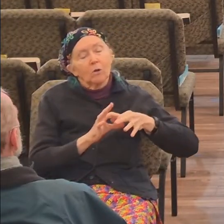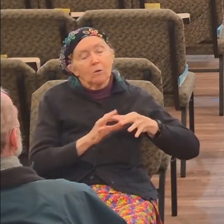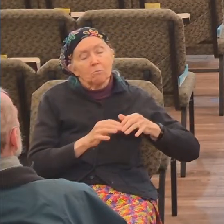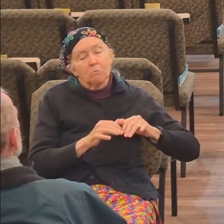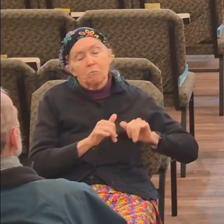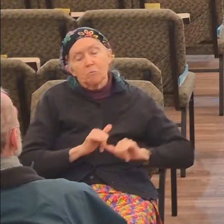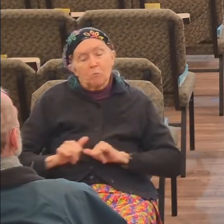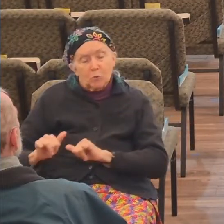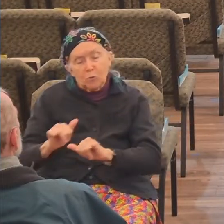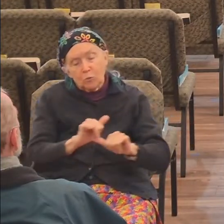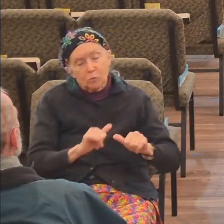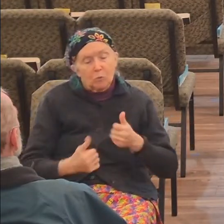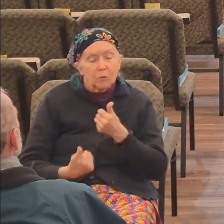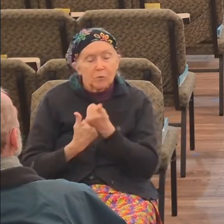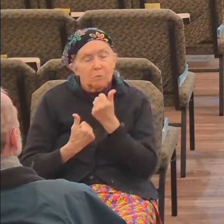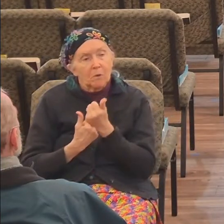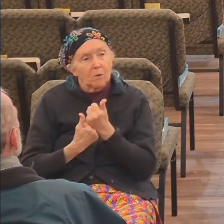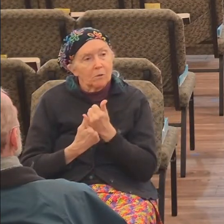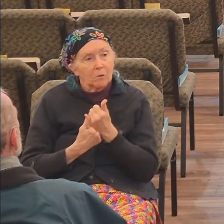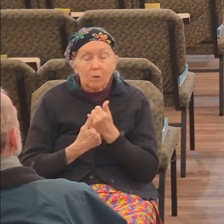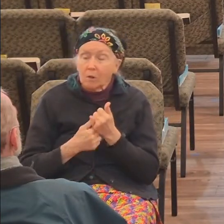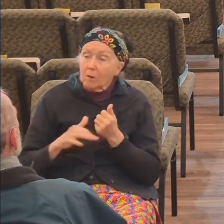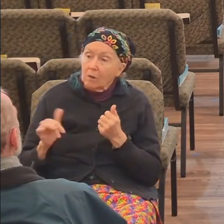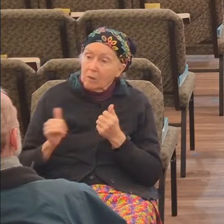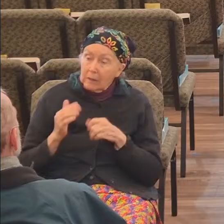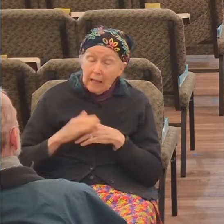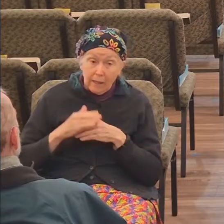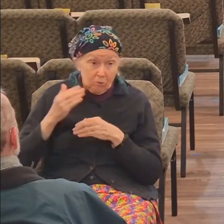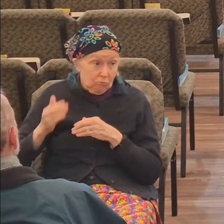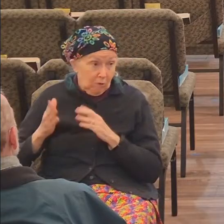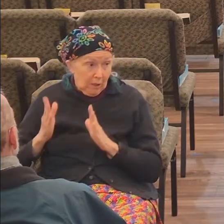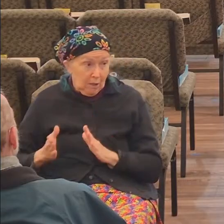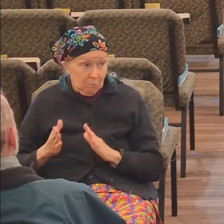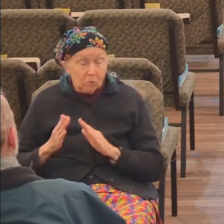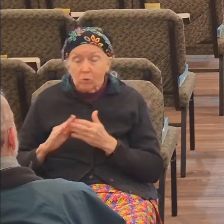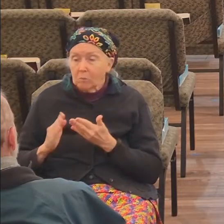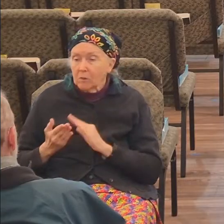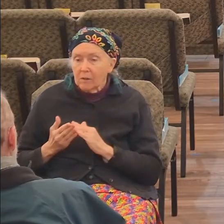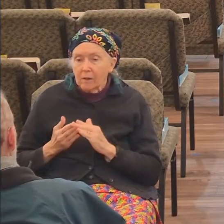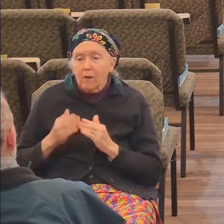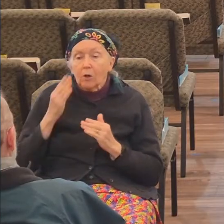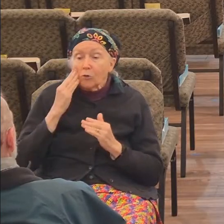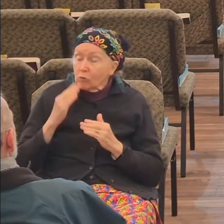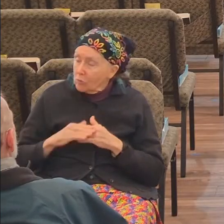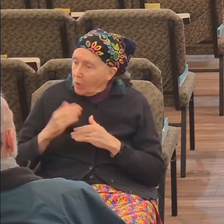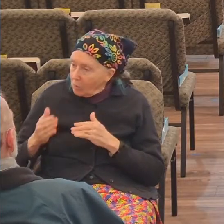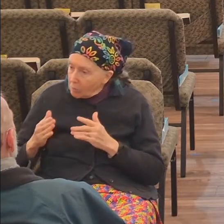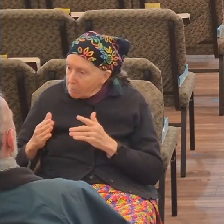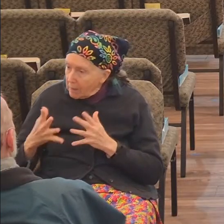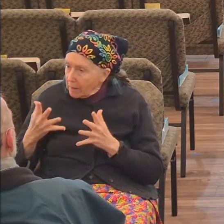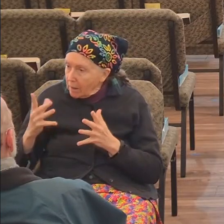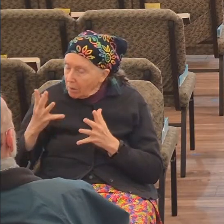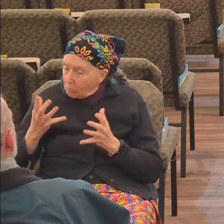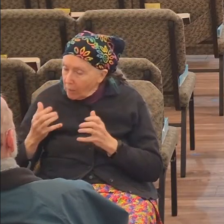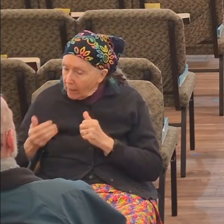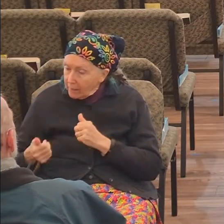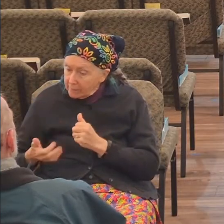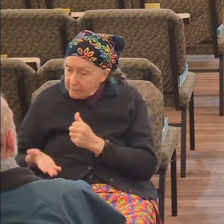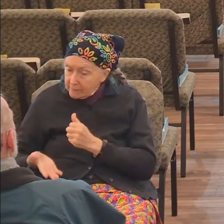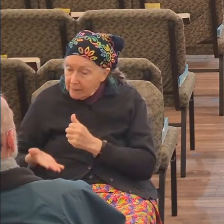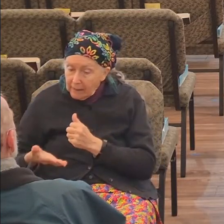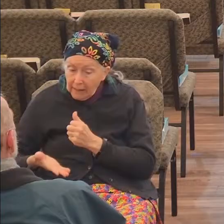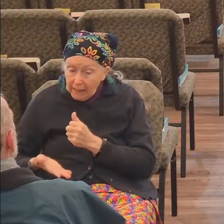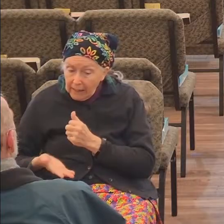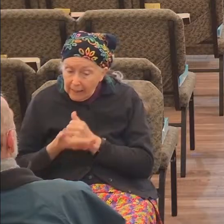Okay. So like neighbors, community, you know that if a neighbor reached out for help and you weren't willing to help them, that would